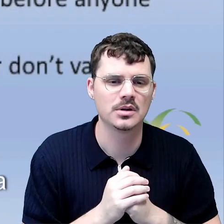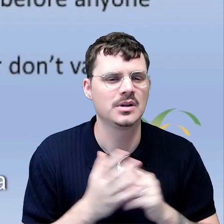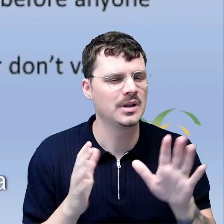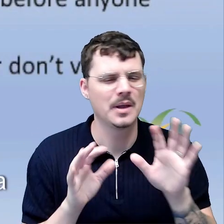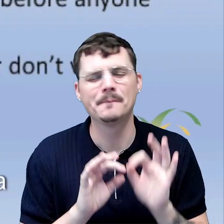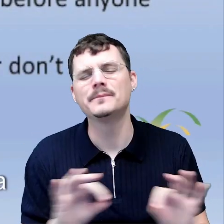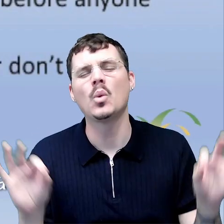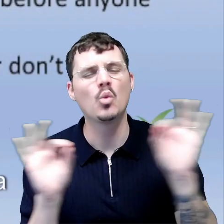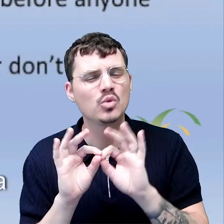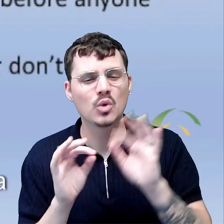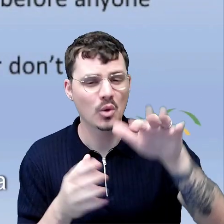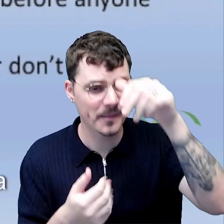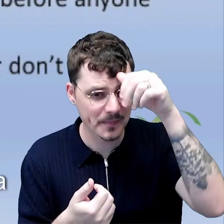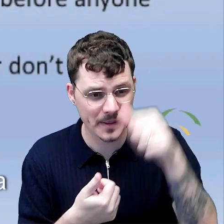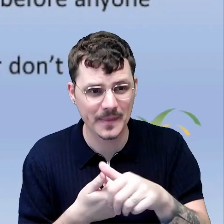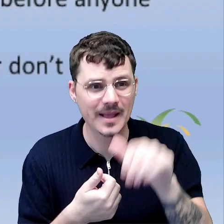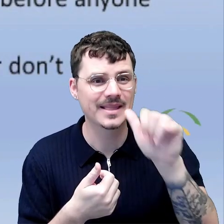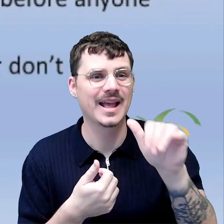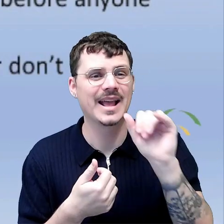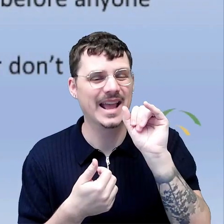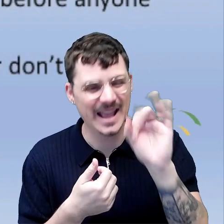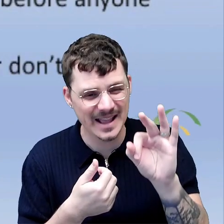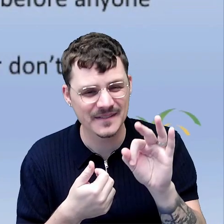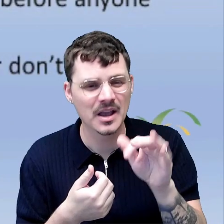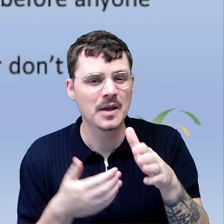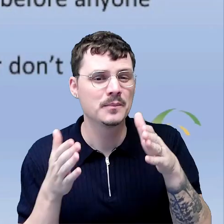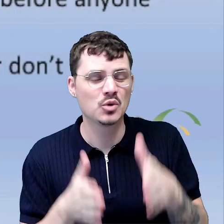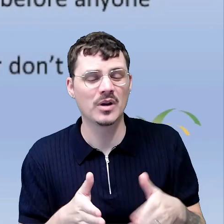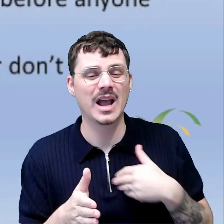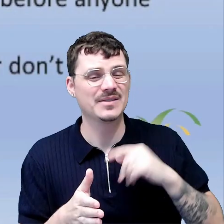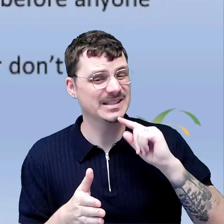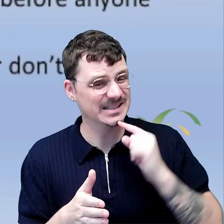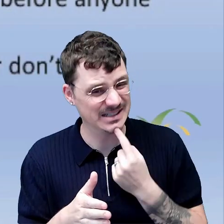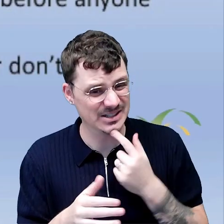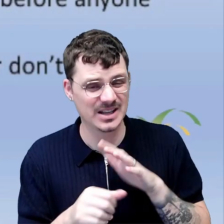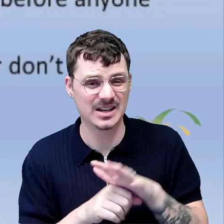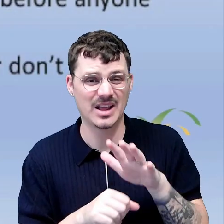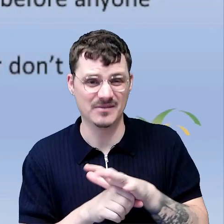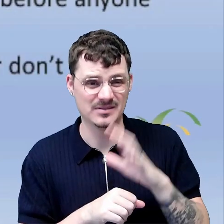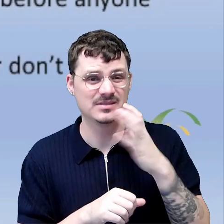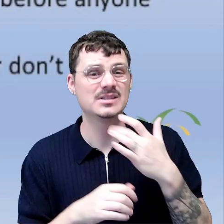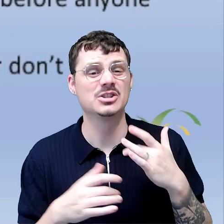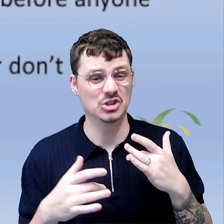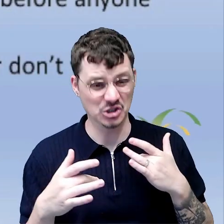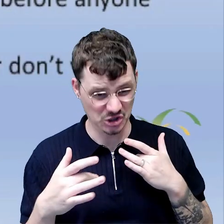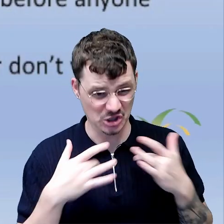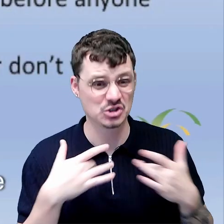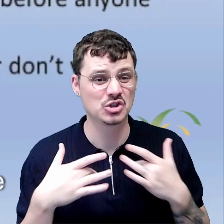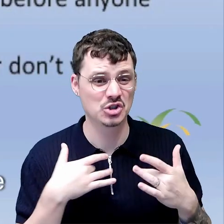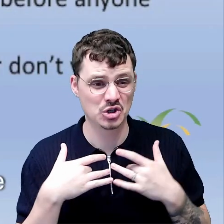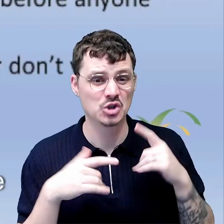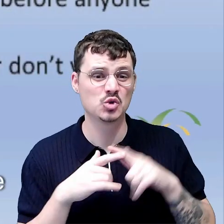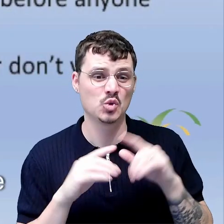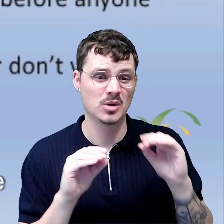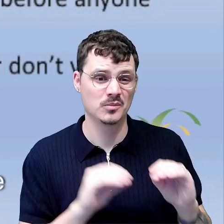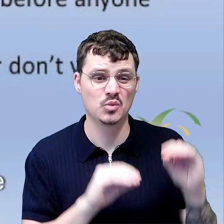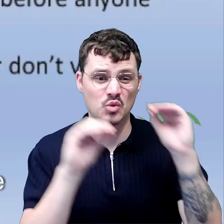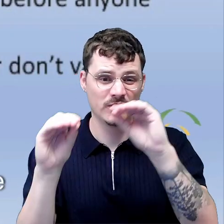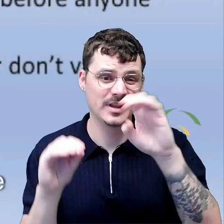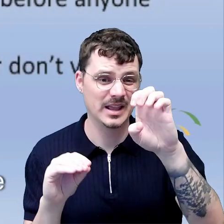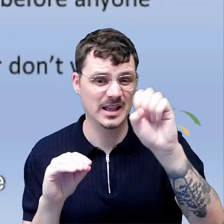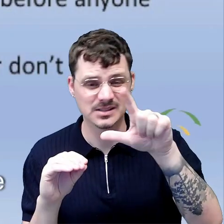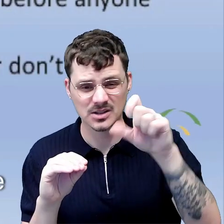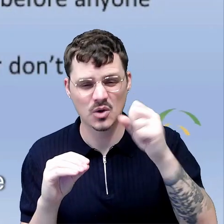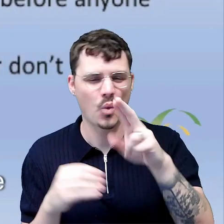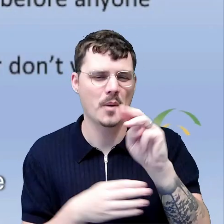It's important to always remember that if a person has serious enough activities of concern to be in